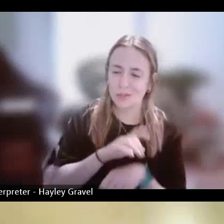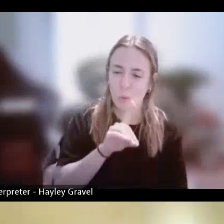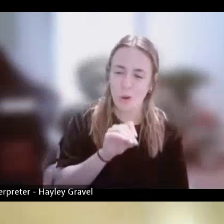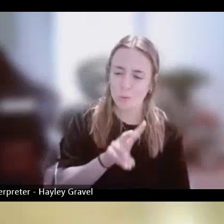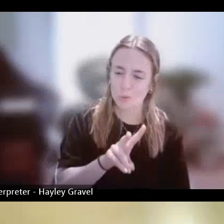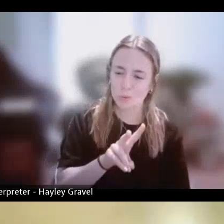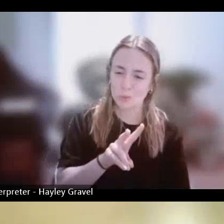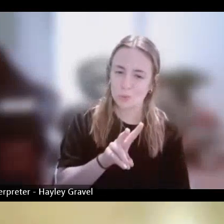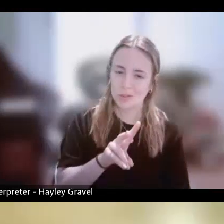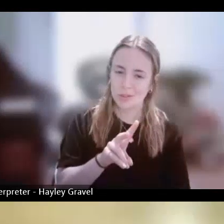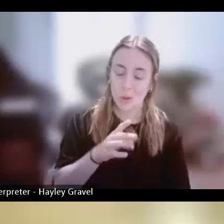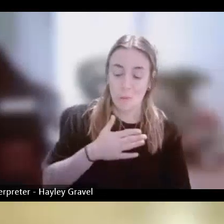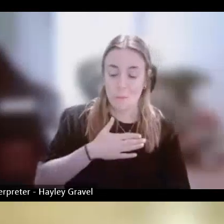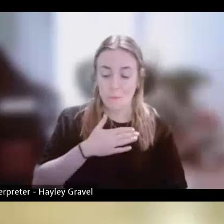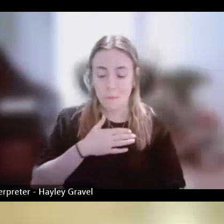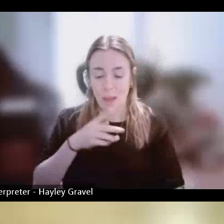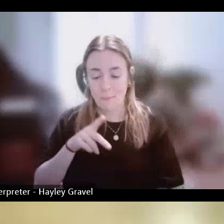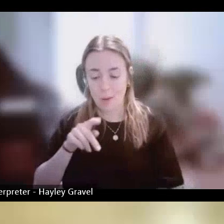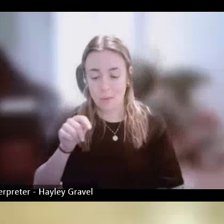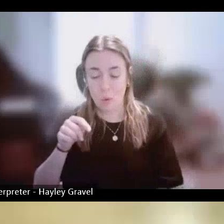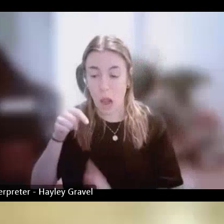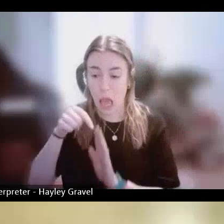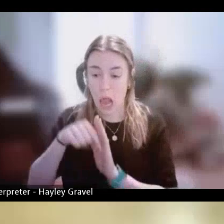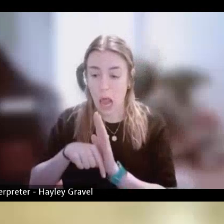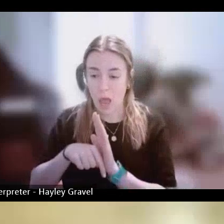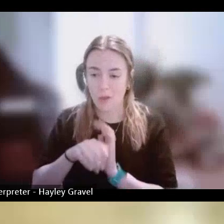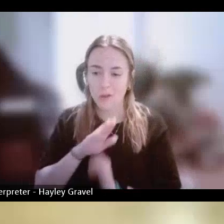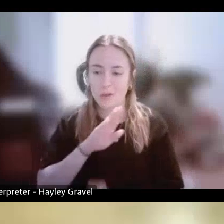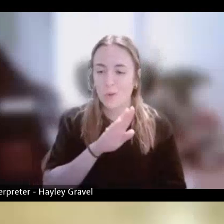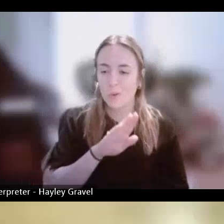be that much. And I'm just going to show you kind of